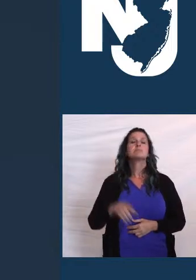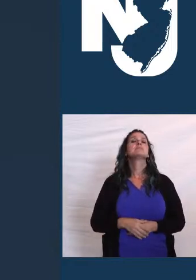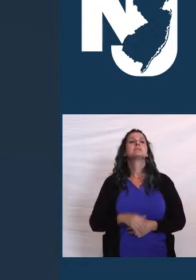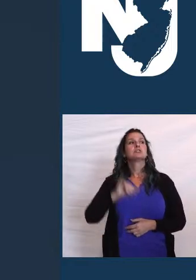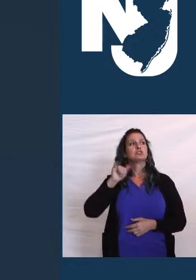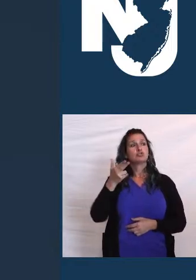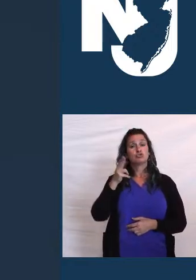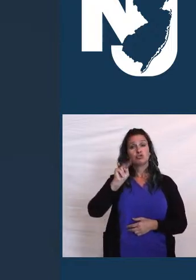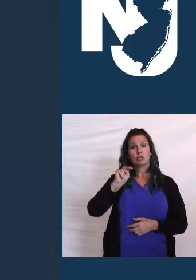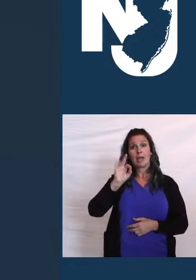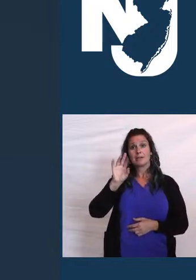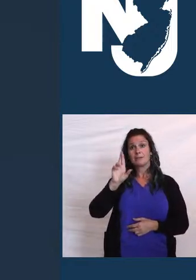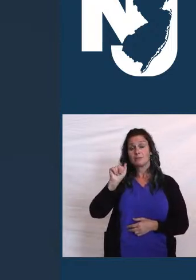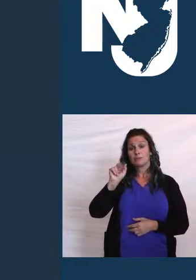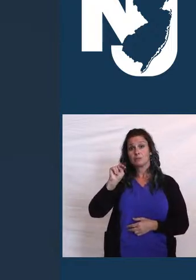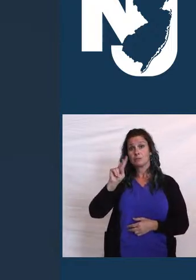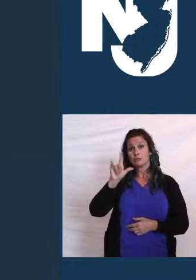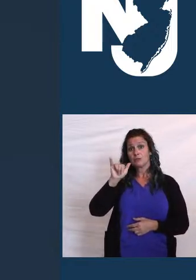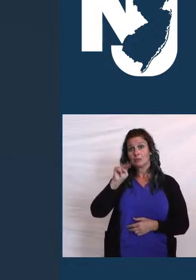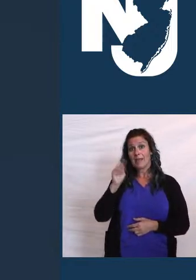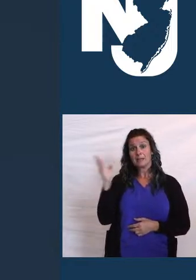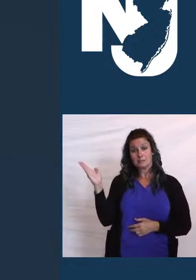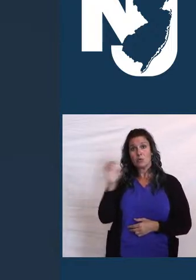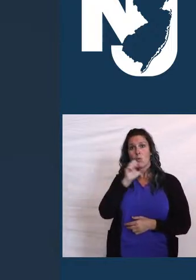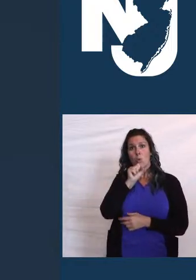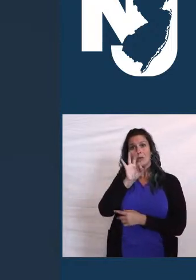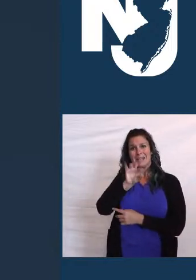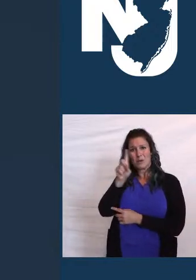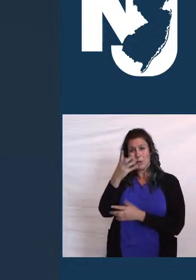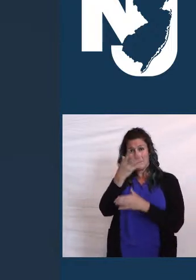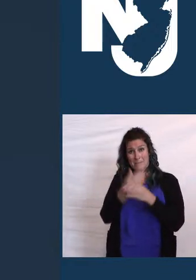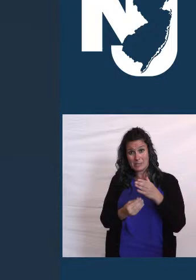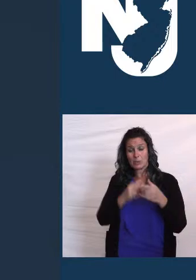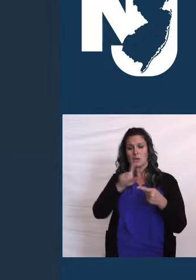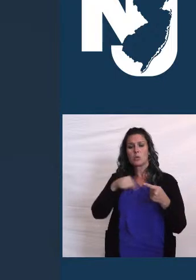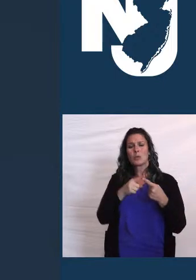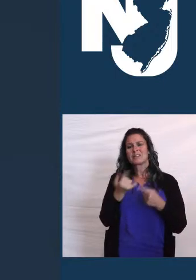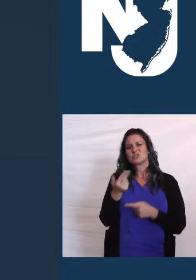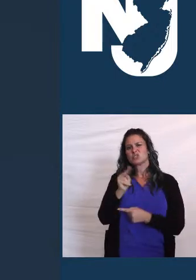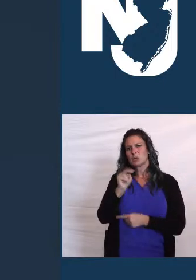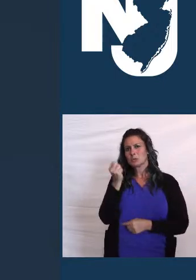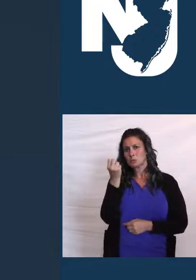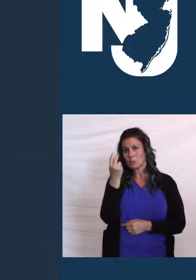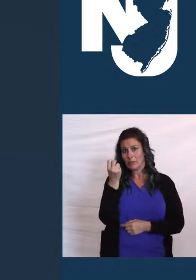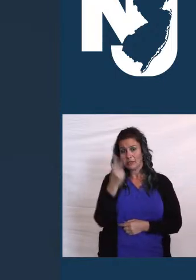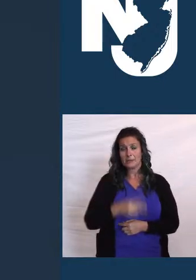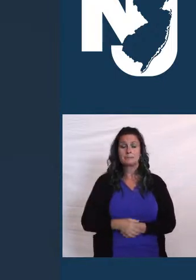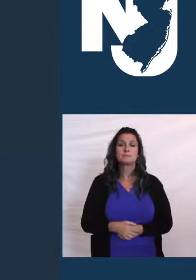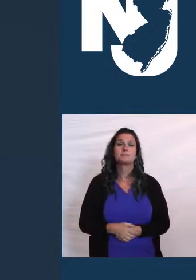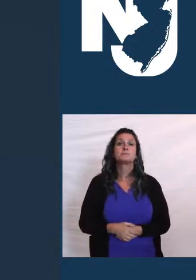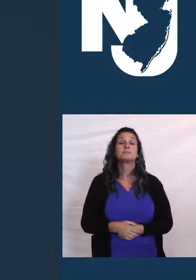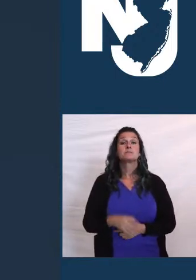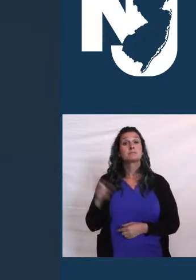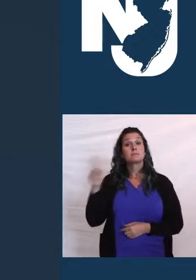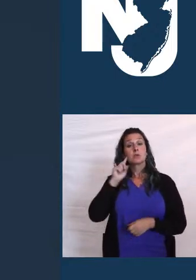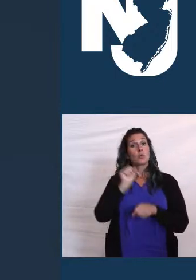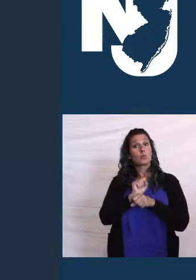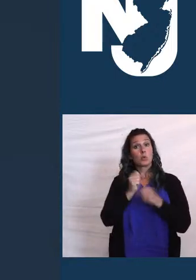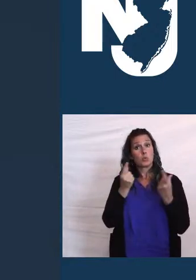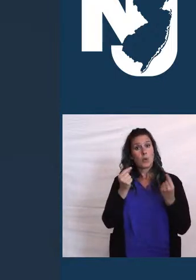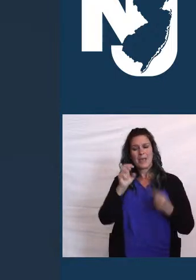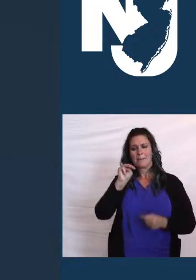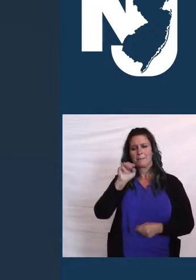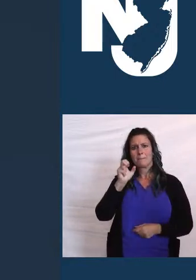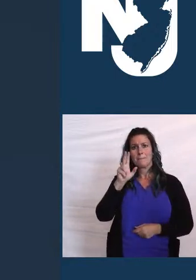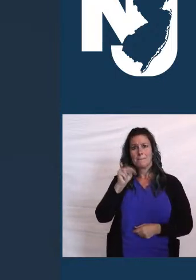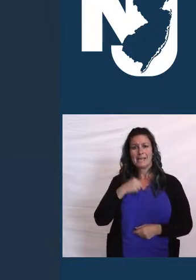He was 91 years old when we lost him to COVID on January 12th. John was a mason by trade, having gotten